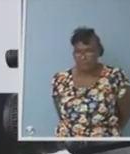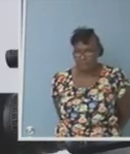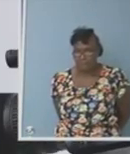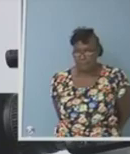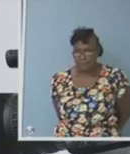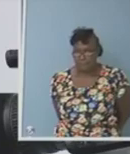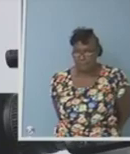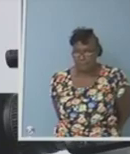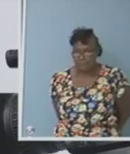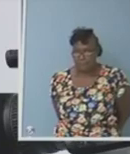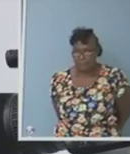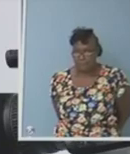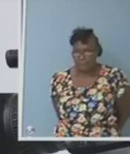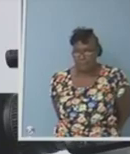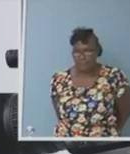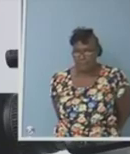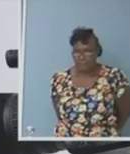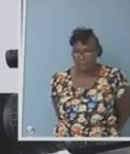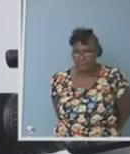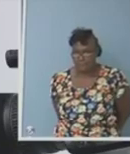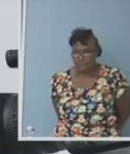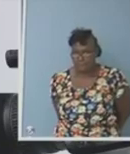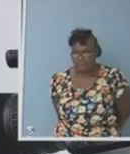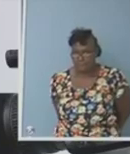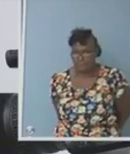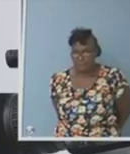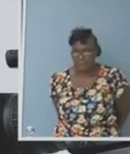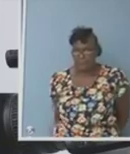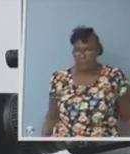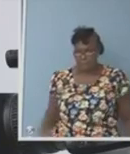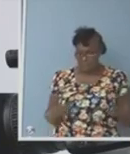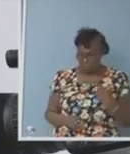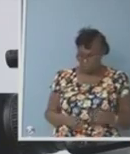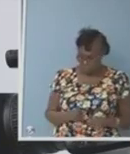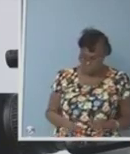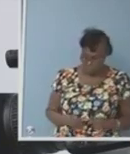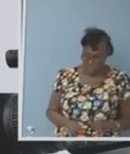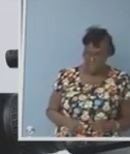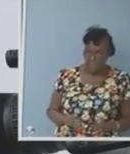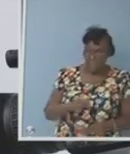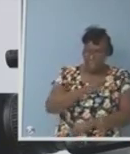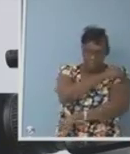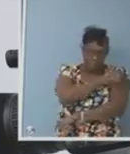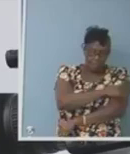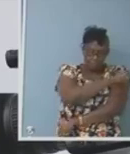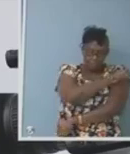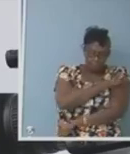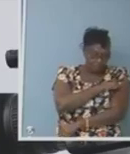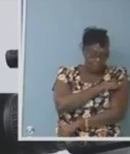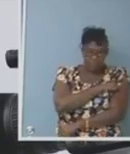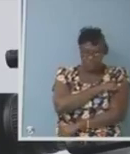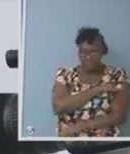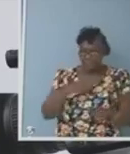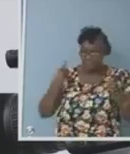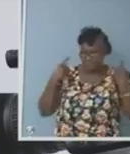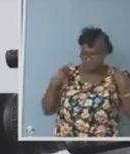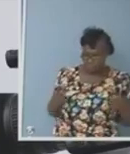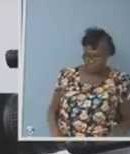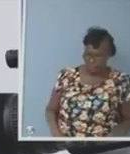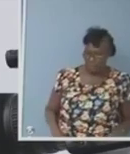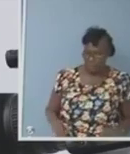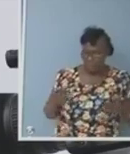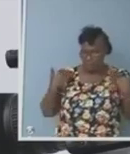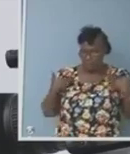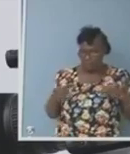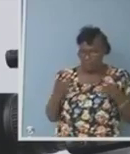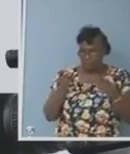ambulances properly outfitted, drivers and so forth. Is that being extended to